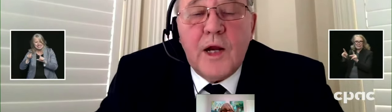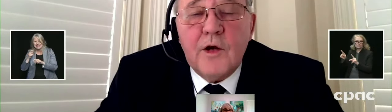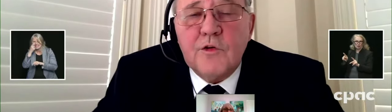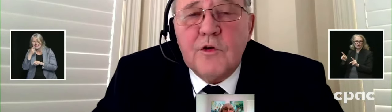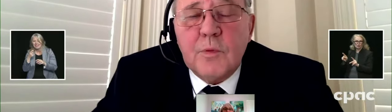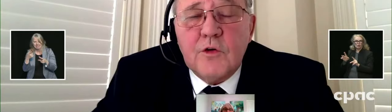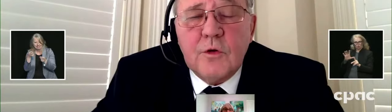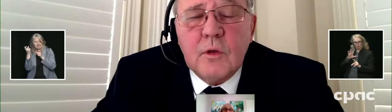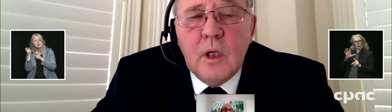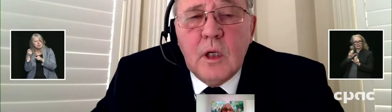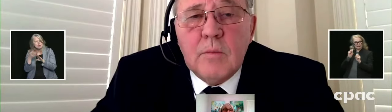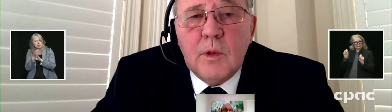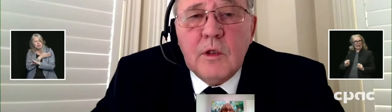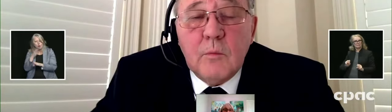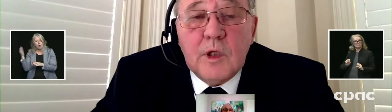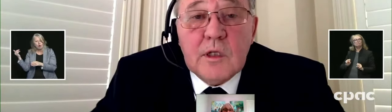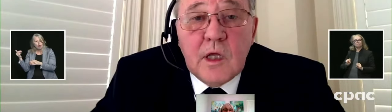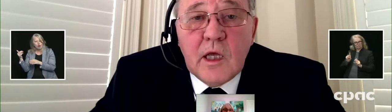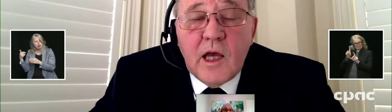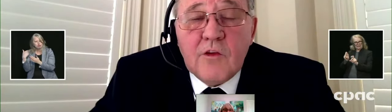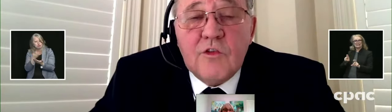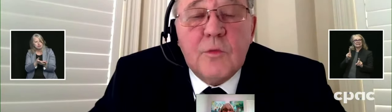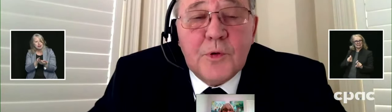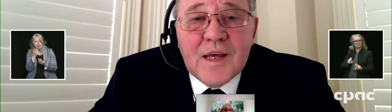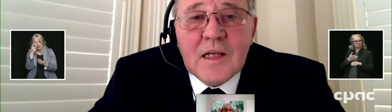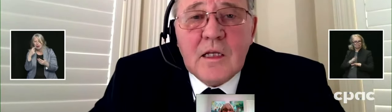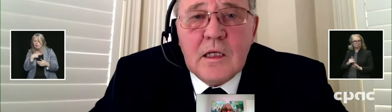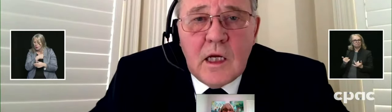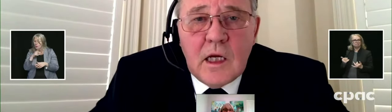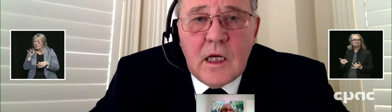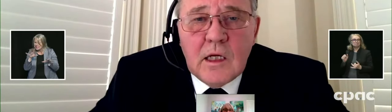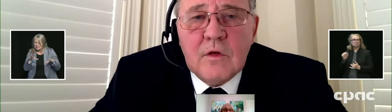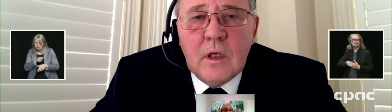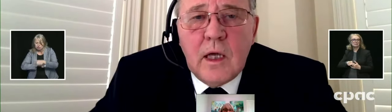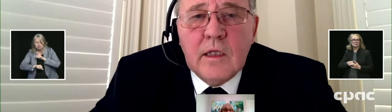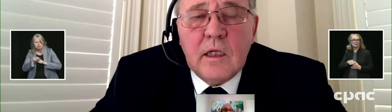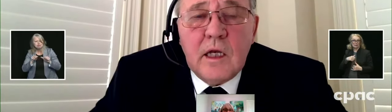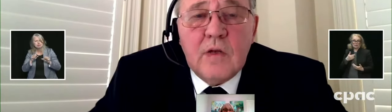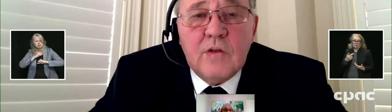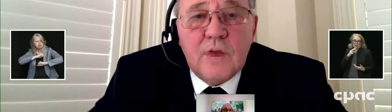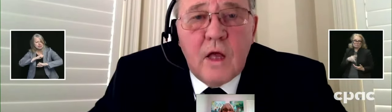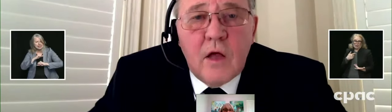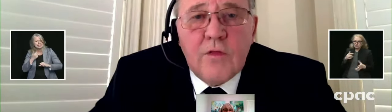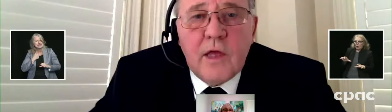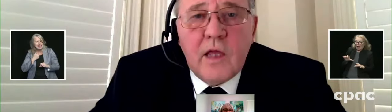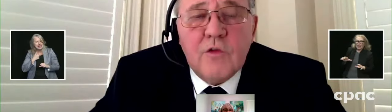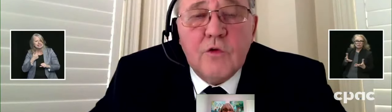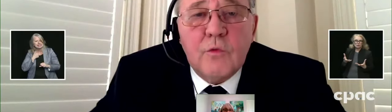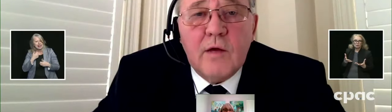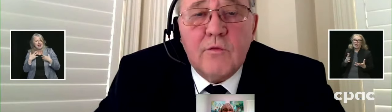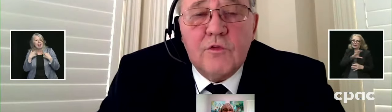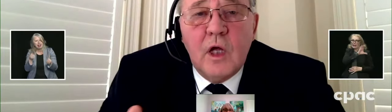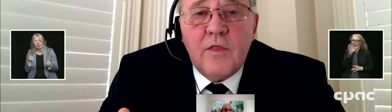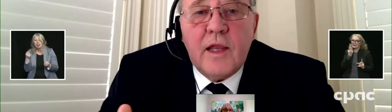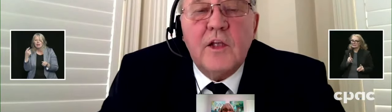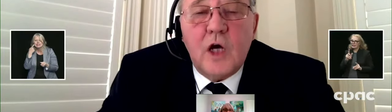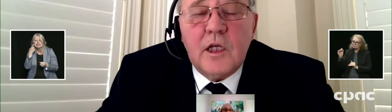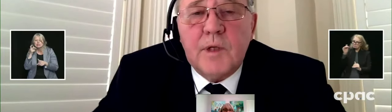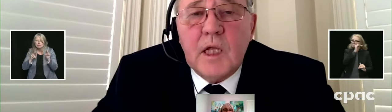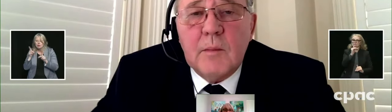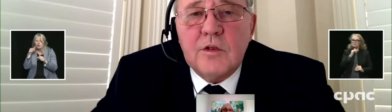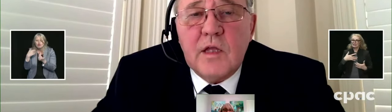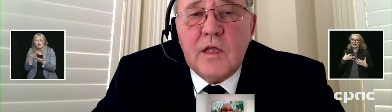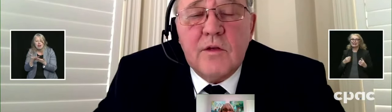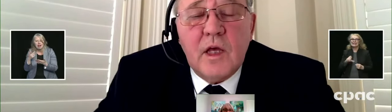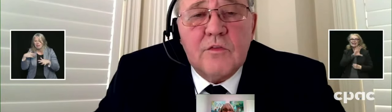people prior to departure, but we did take action to protect Canadians and Canadians' health against those arrivals that had not